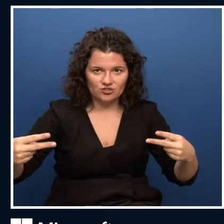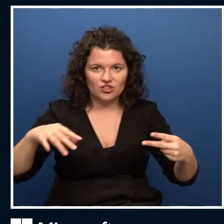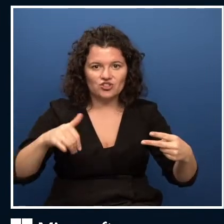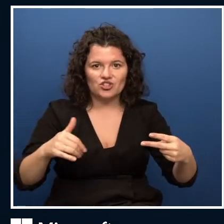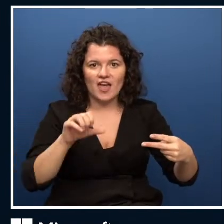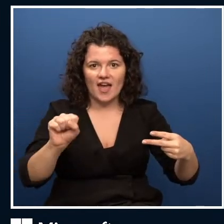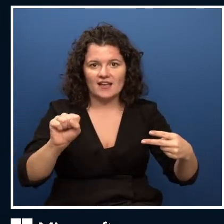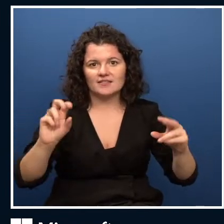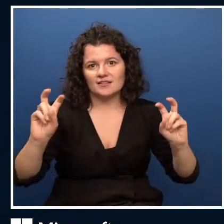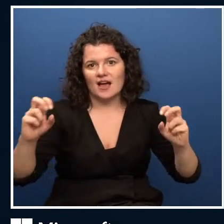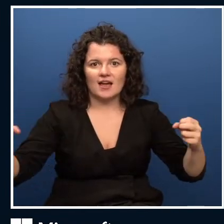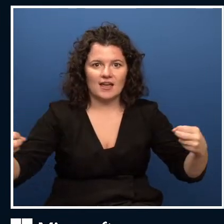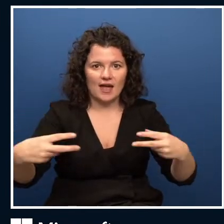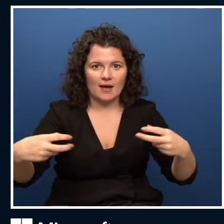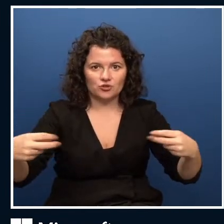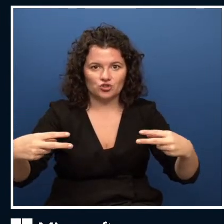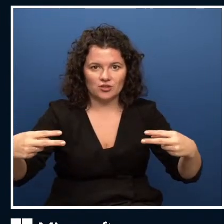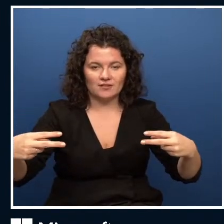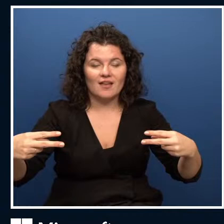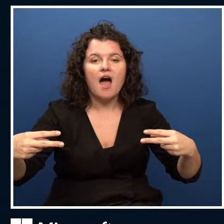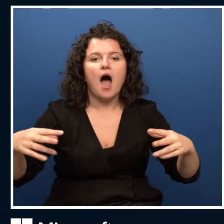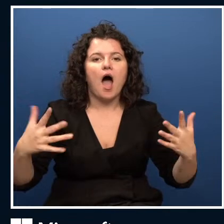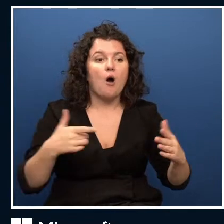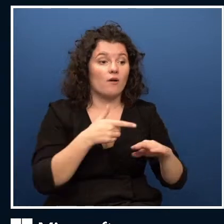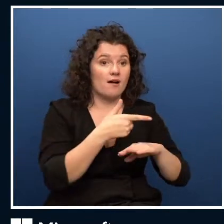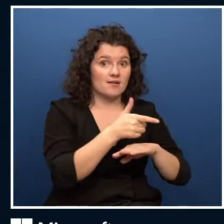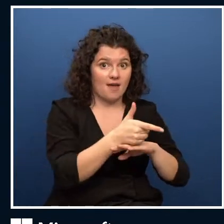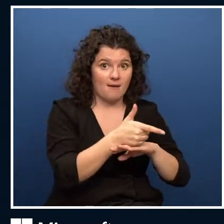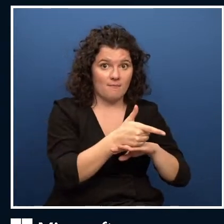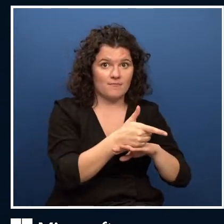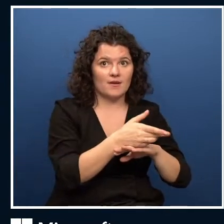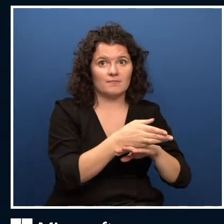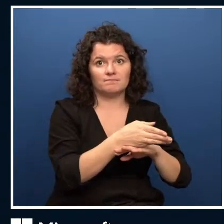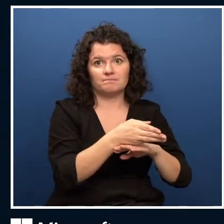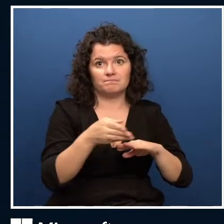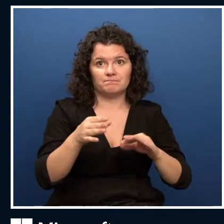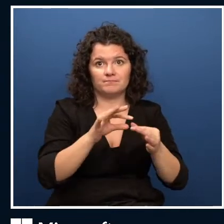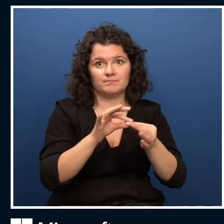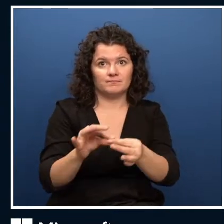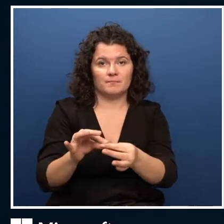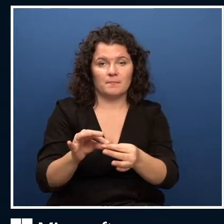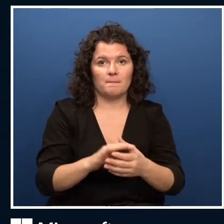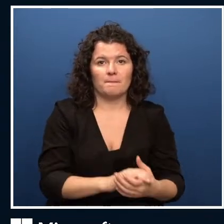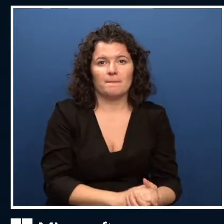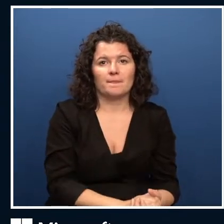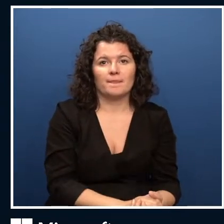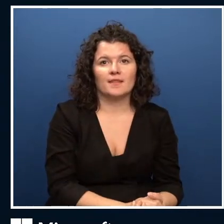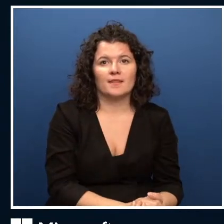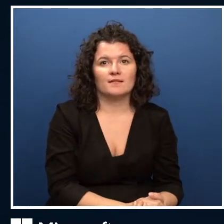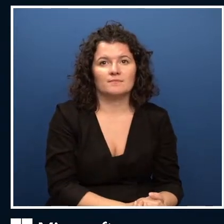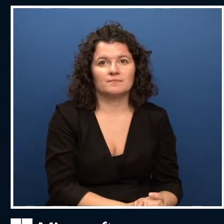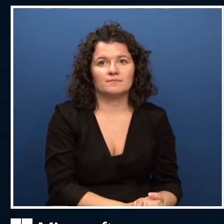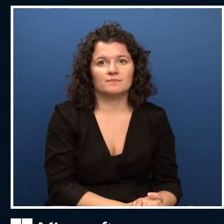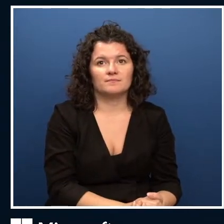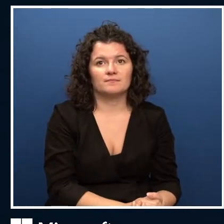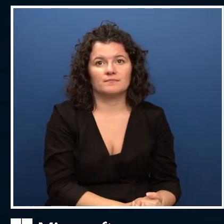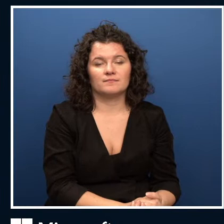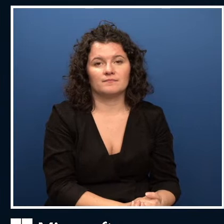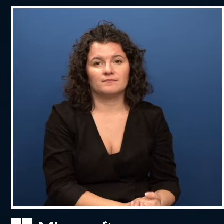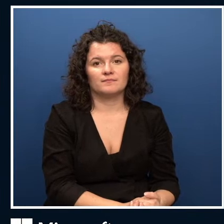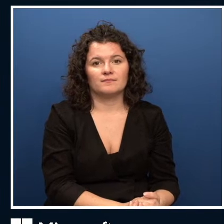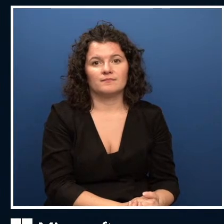webcam and our own webcam. And finally, we can also visualize these